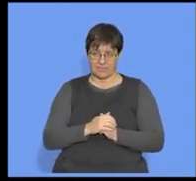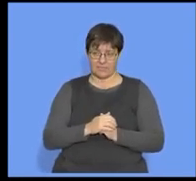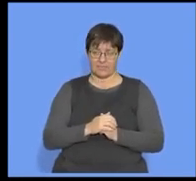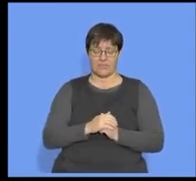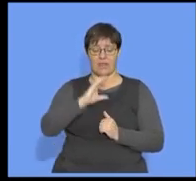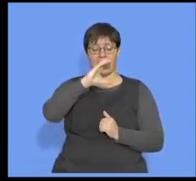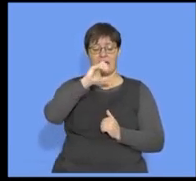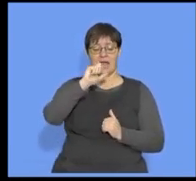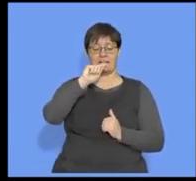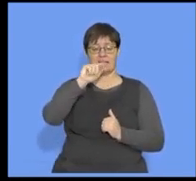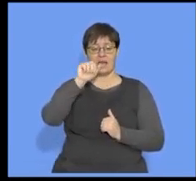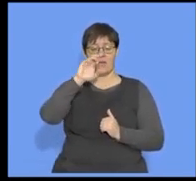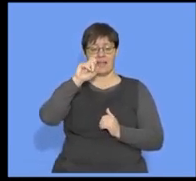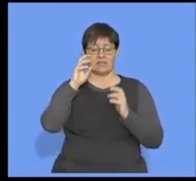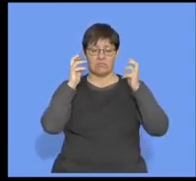cornea.